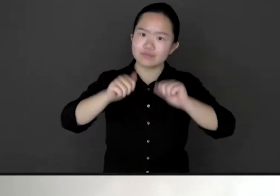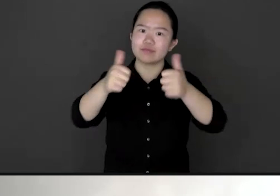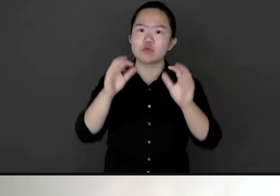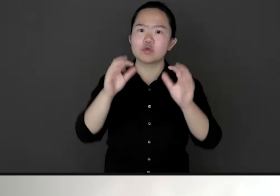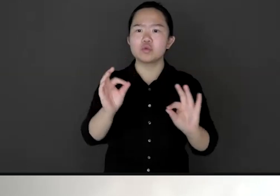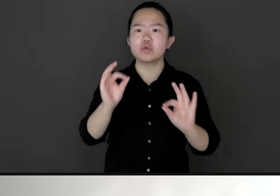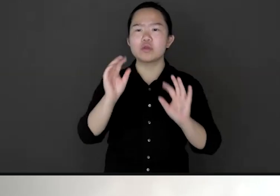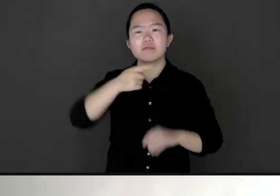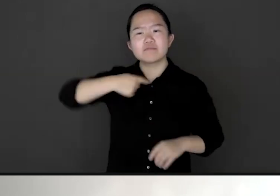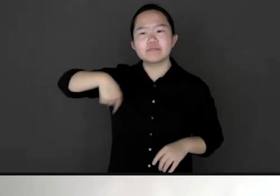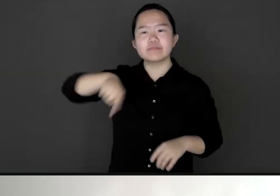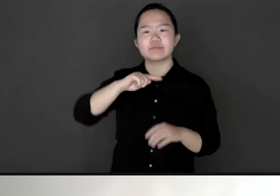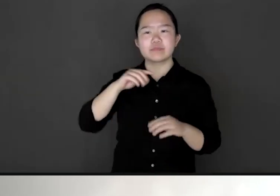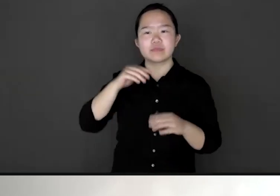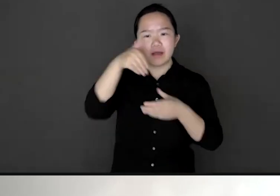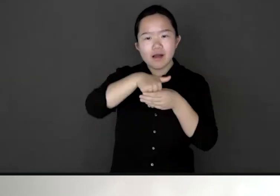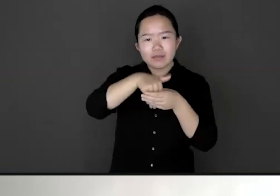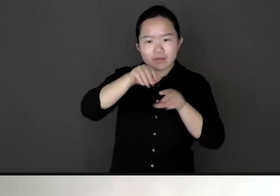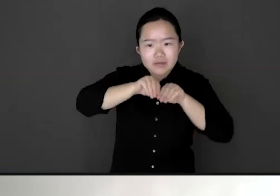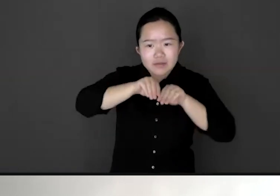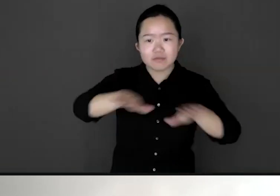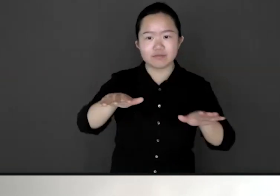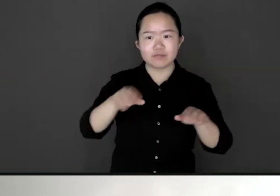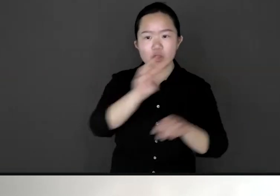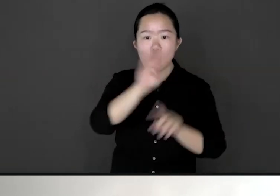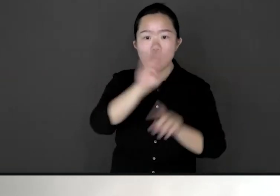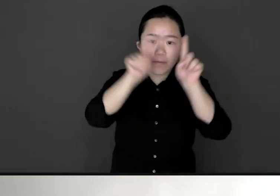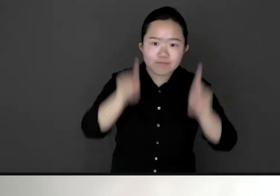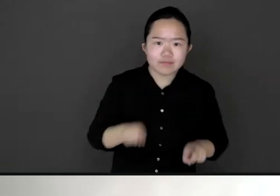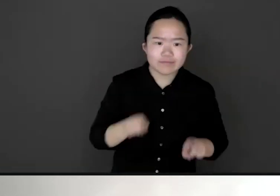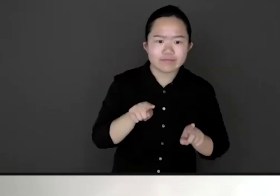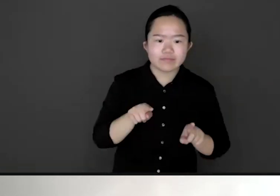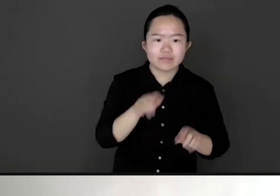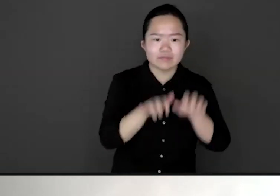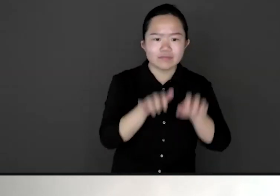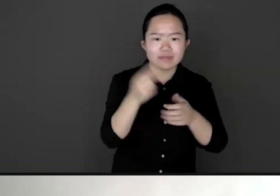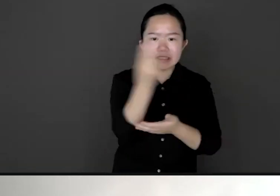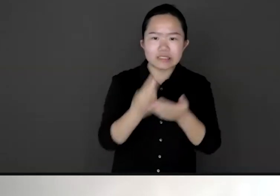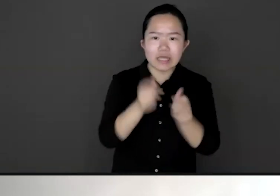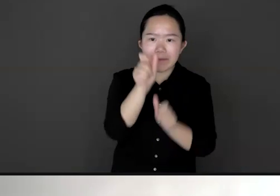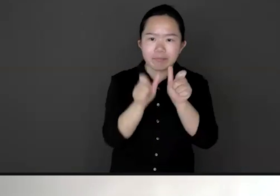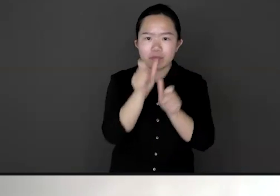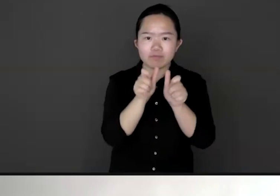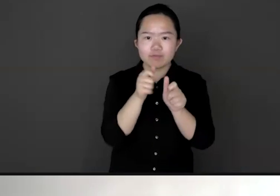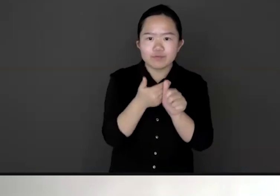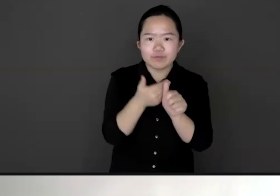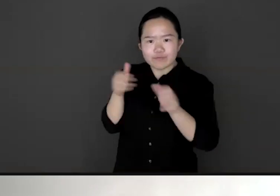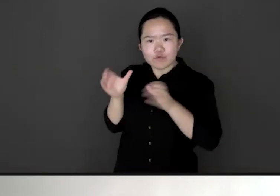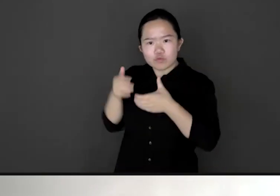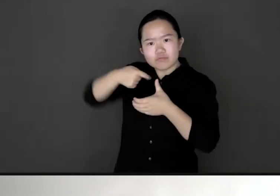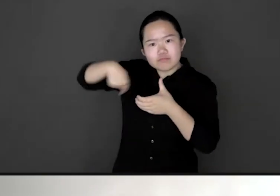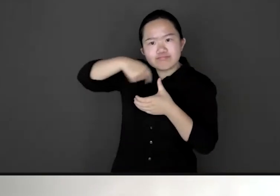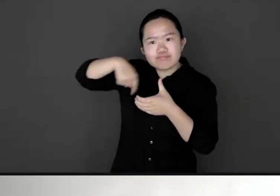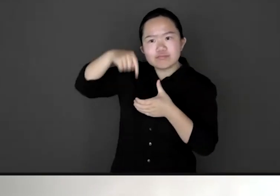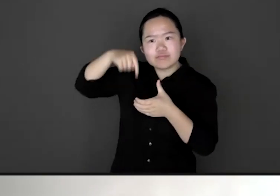it. It was about a print format, right? I can tell you, designers and content creators make the